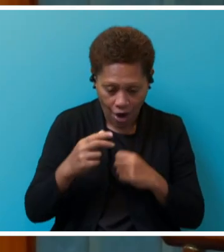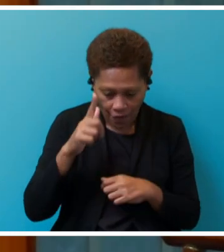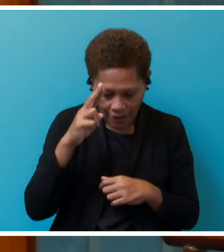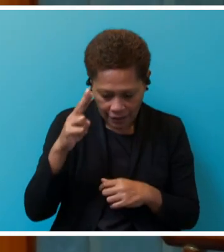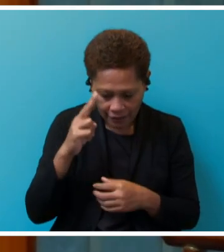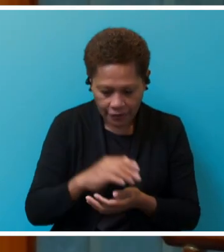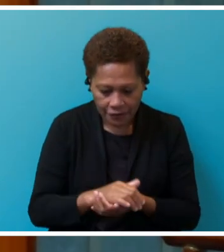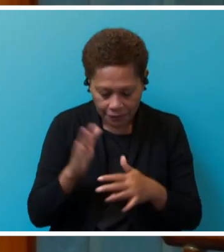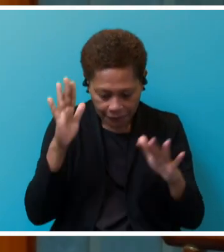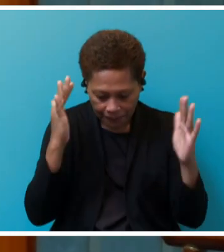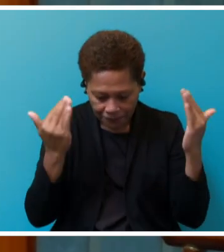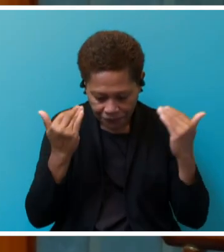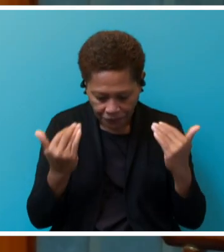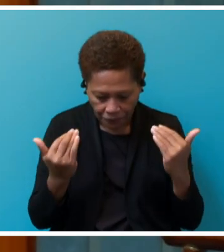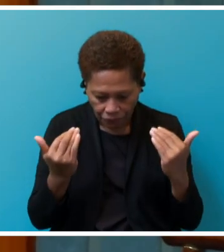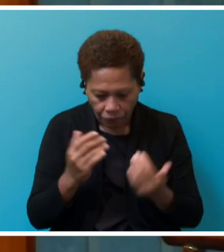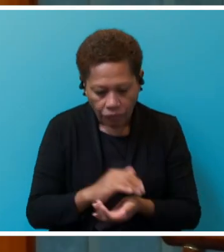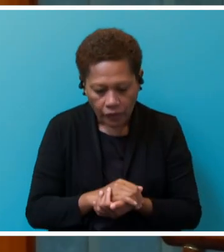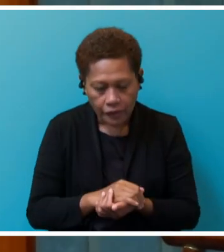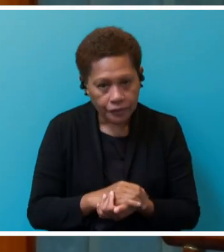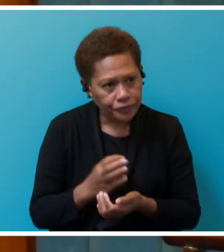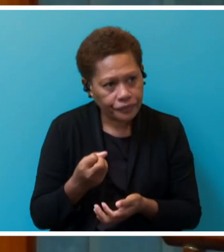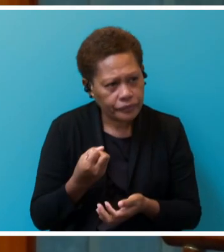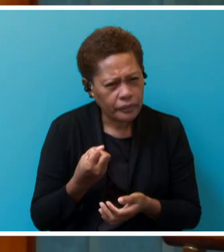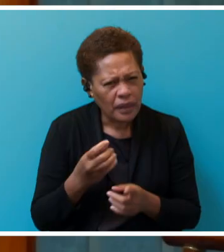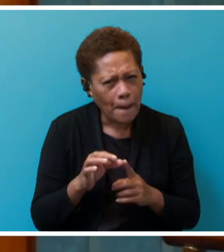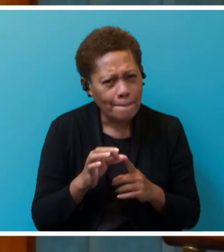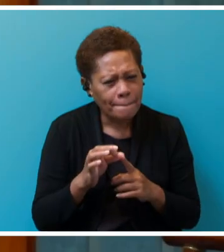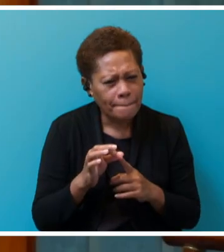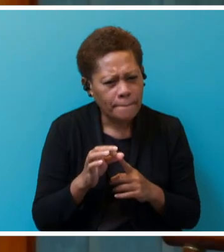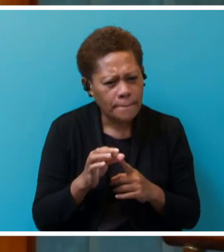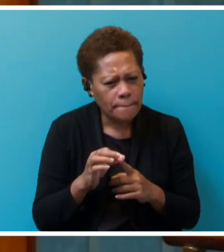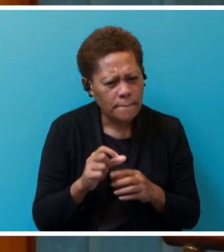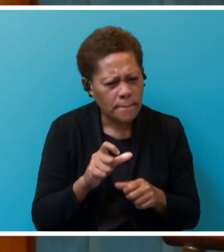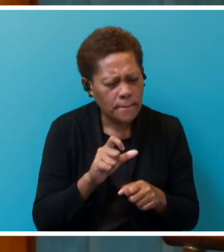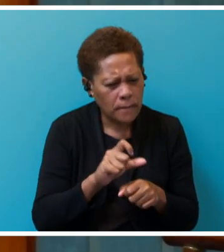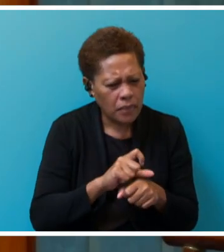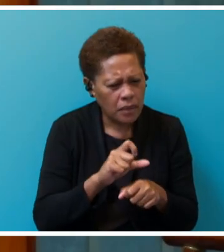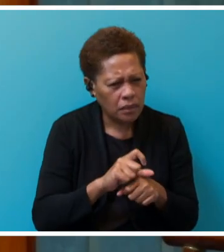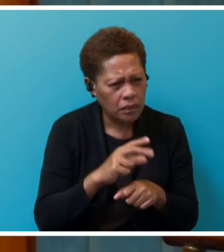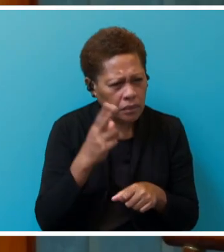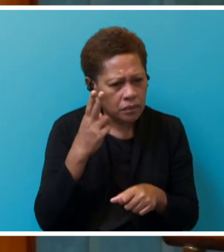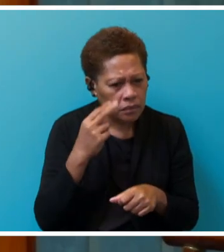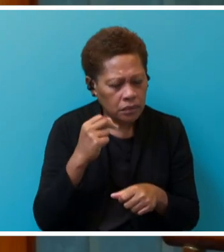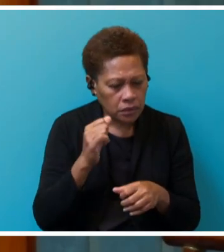Madam Deputy Speaker, Atkins Spence is no stranger to Fiji, established in